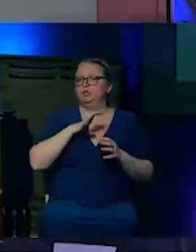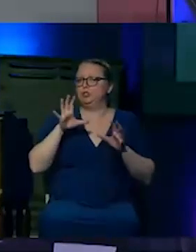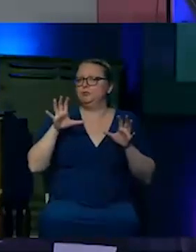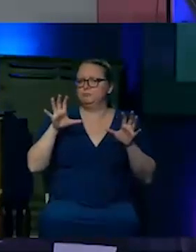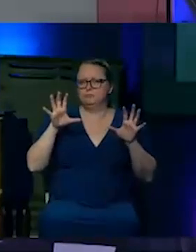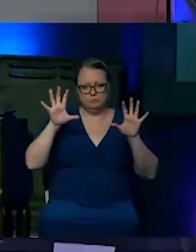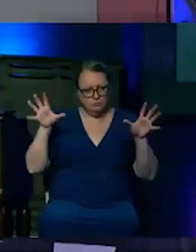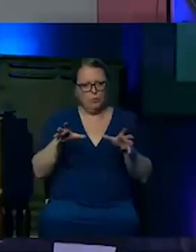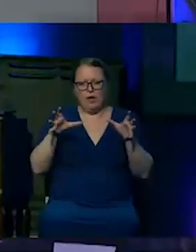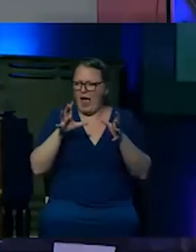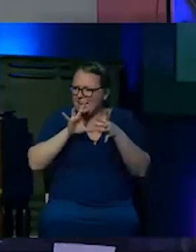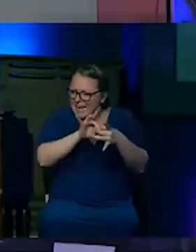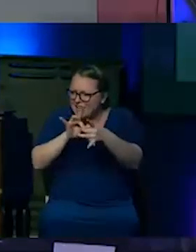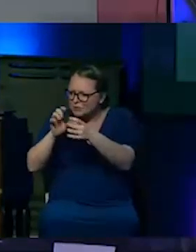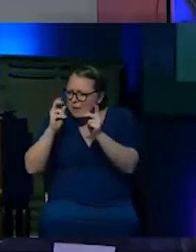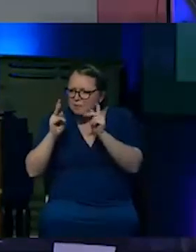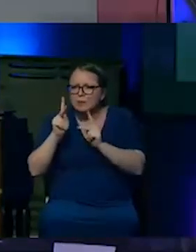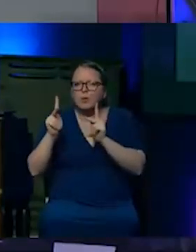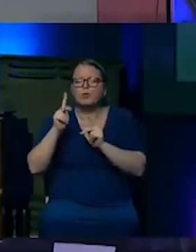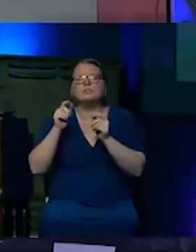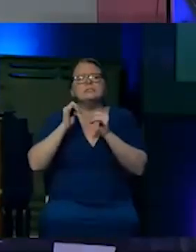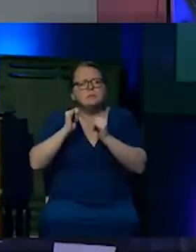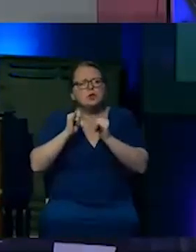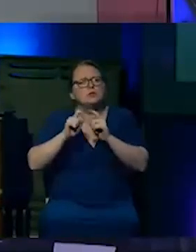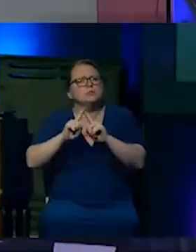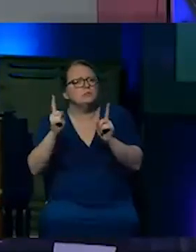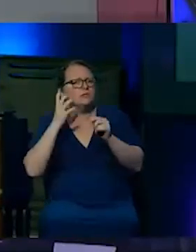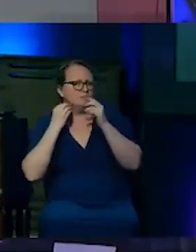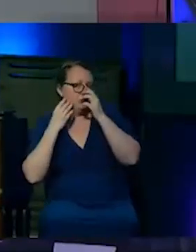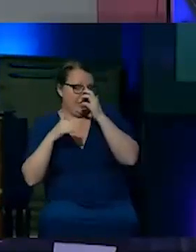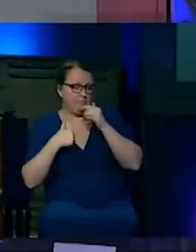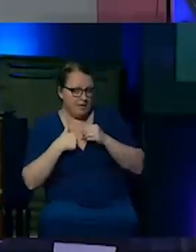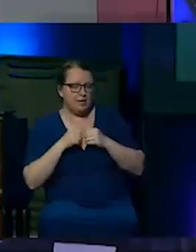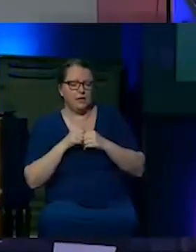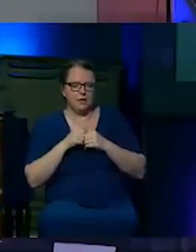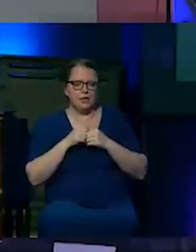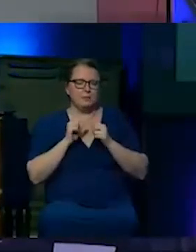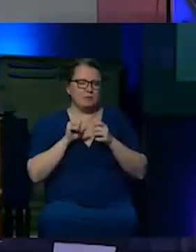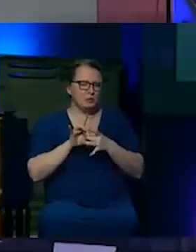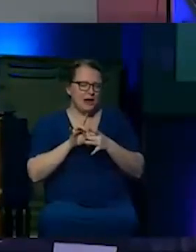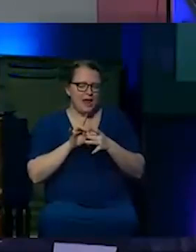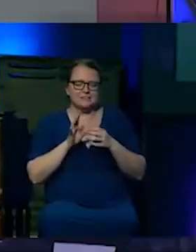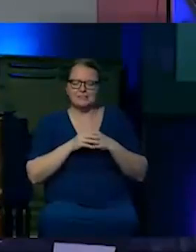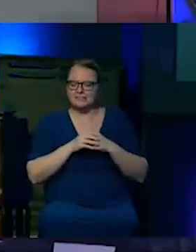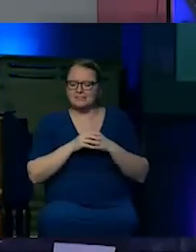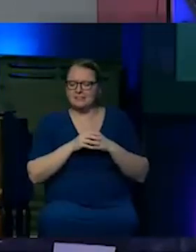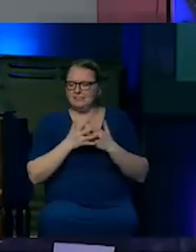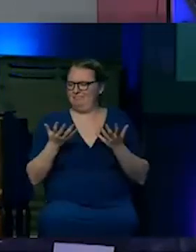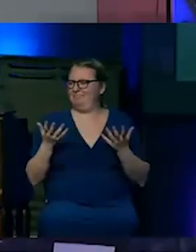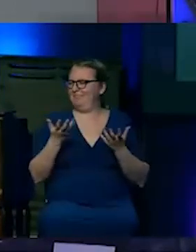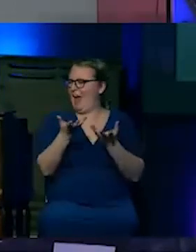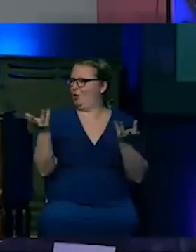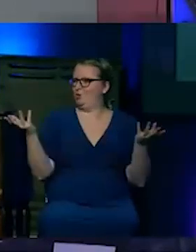many other people who it's, you know, similar or different actually experiences than me. And I was like, how did a bunch of us end up as